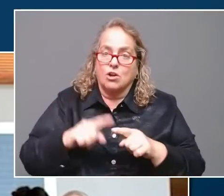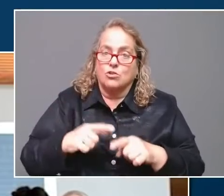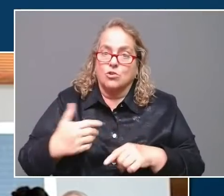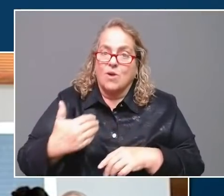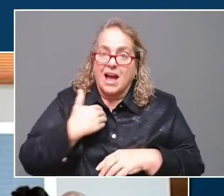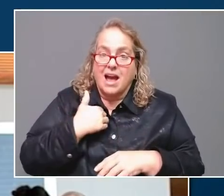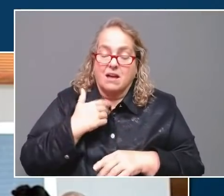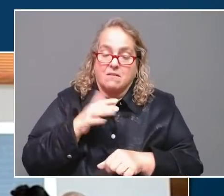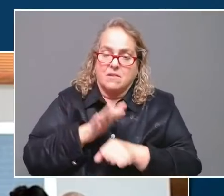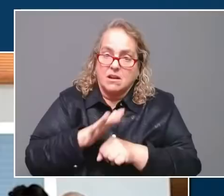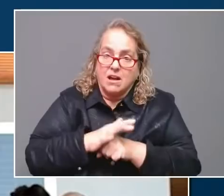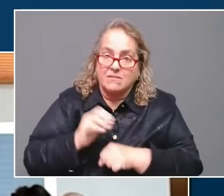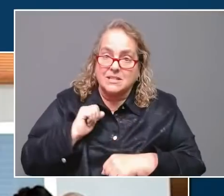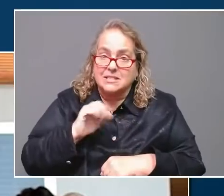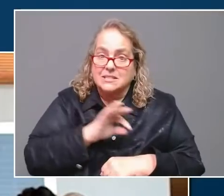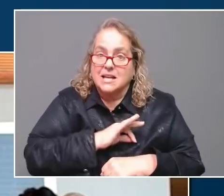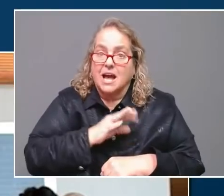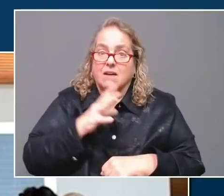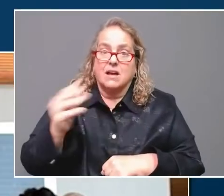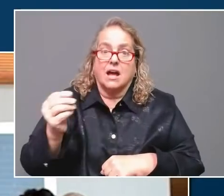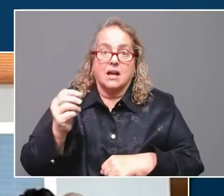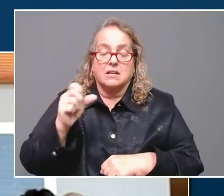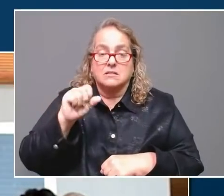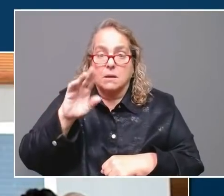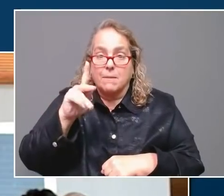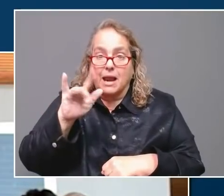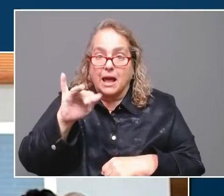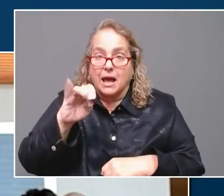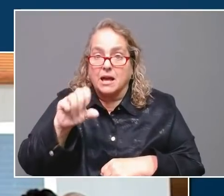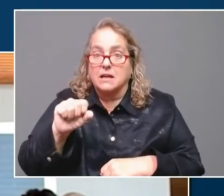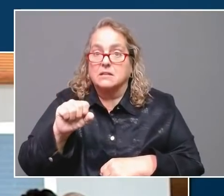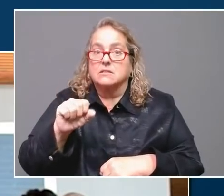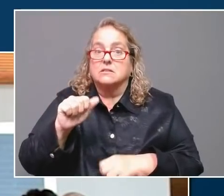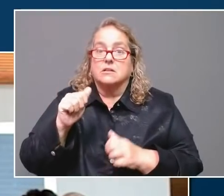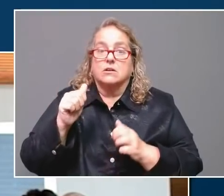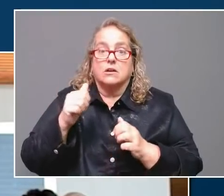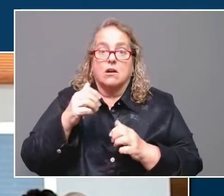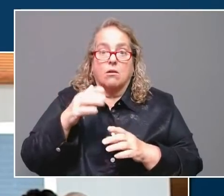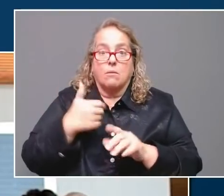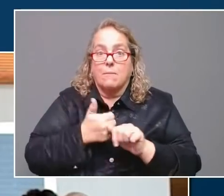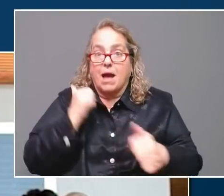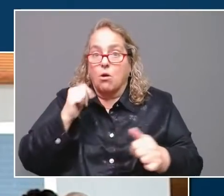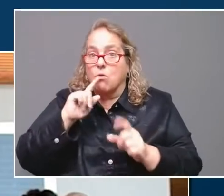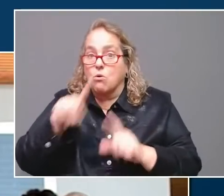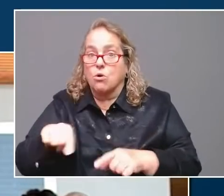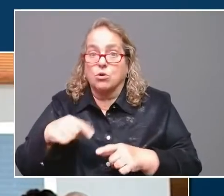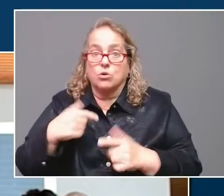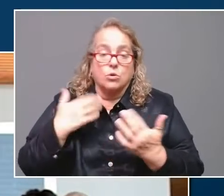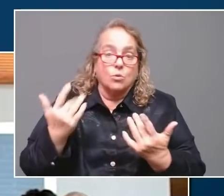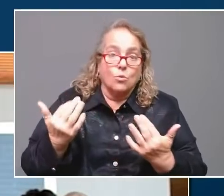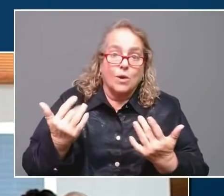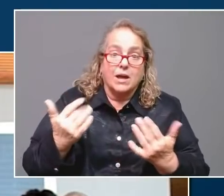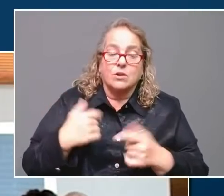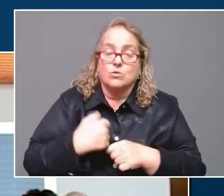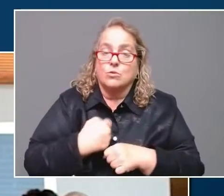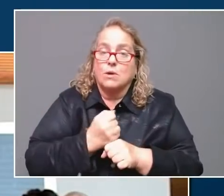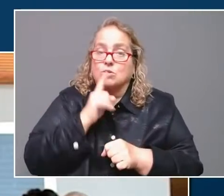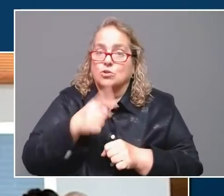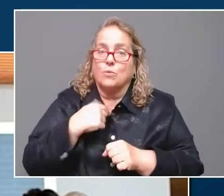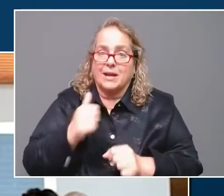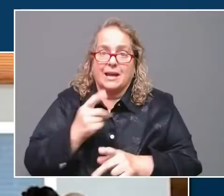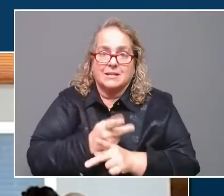staff, adequate supplies, which often were on back order, so that we could make sure that we took care of our